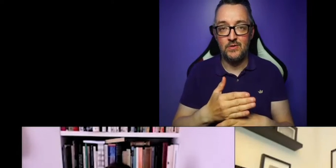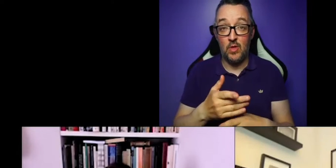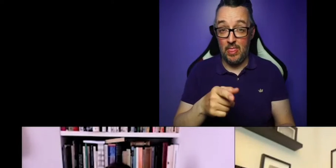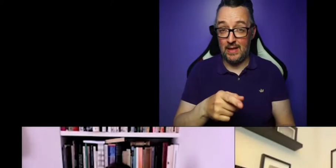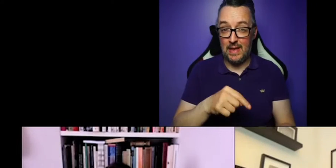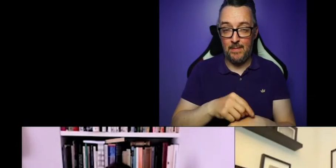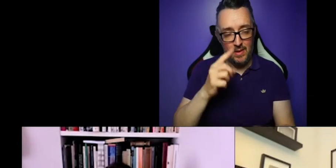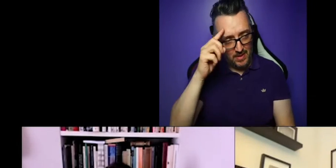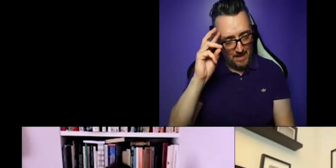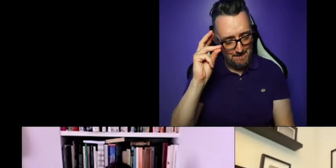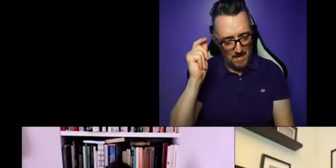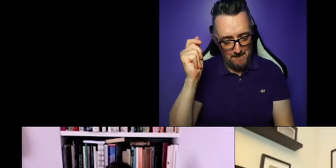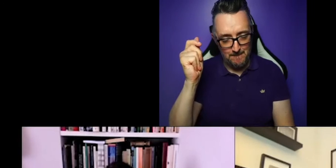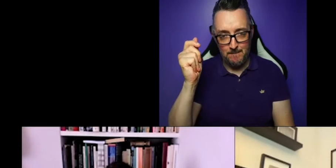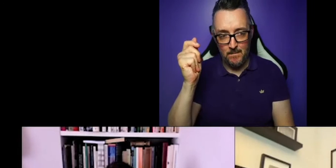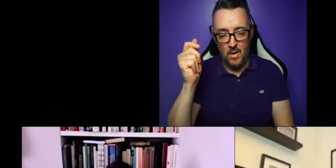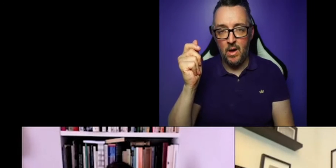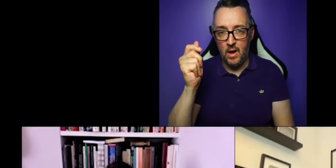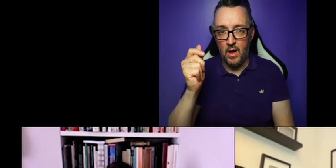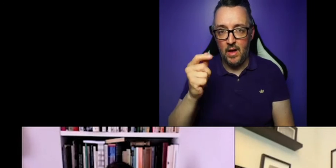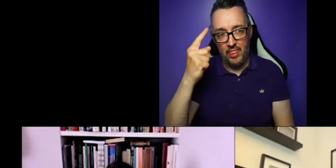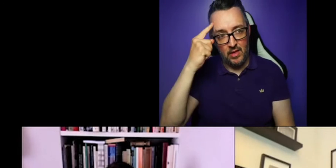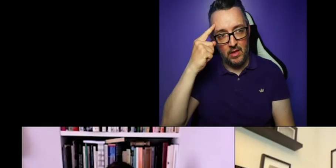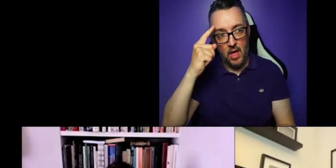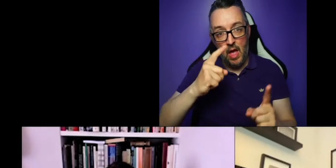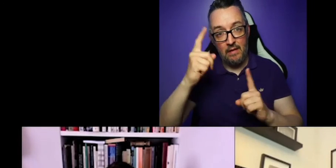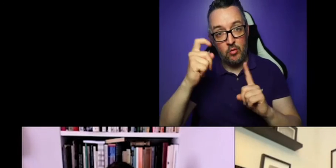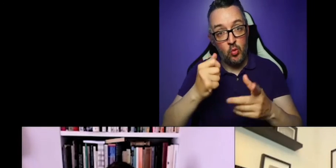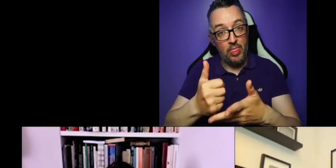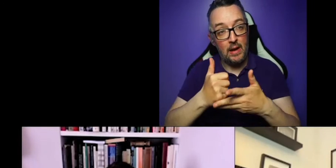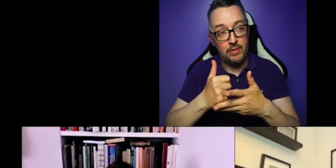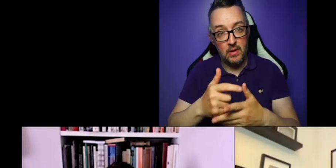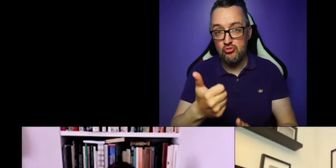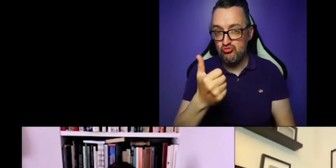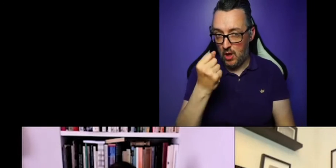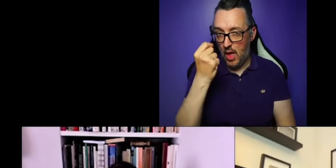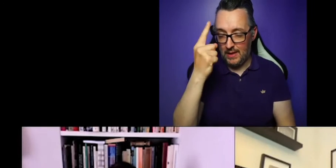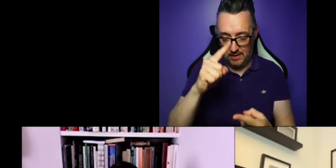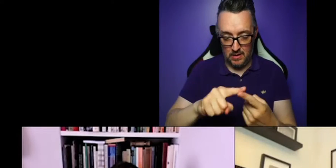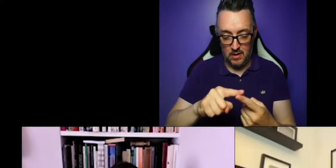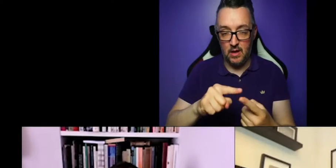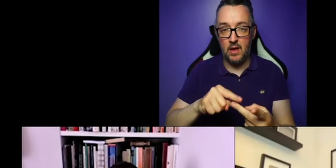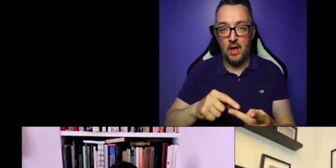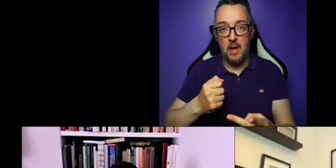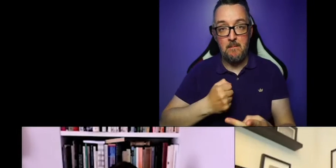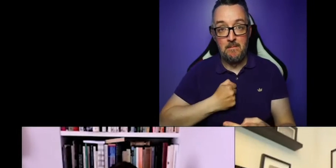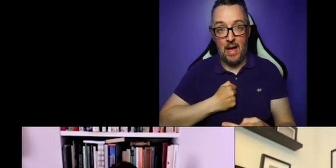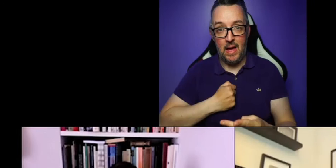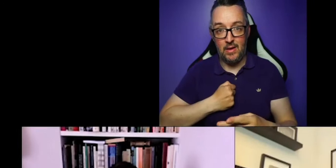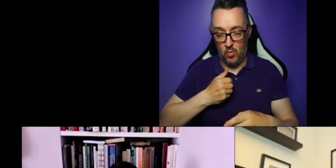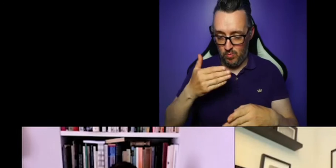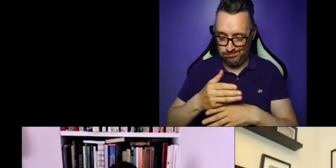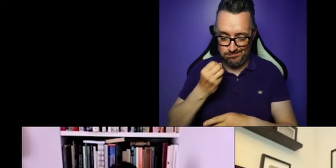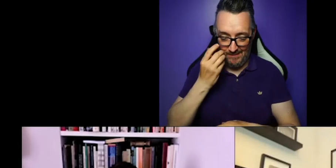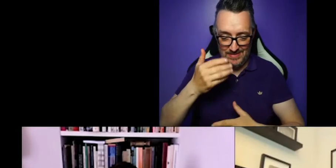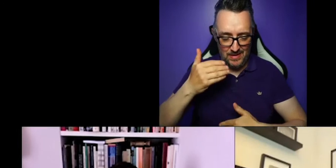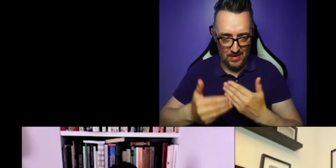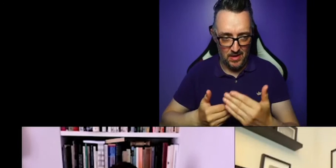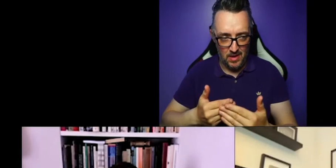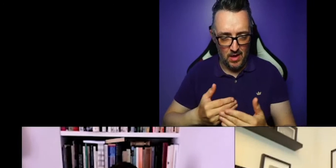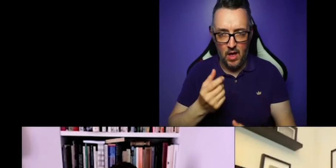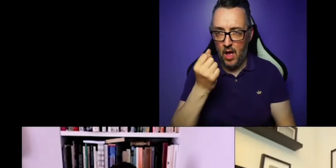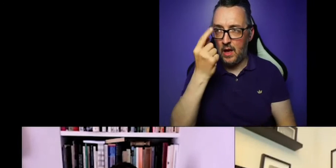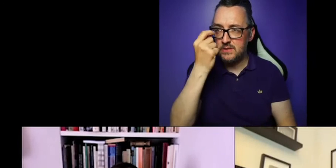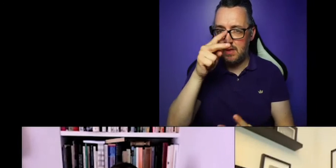the light bulb moment was in encountering phototherapy as an idea, understanding what I was doing in my own practice, and